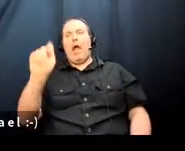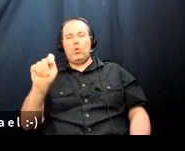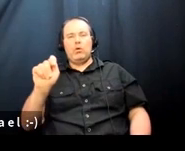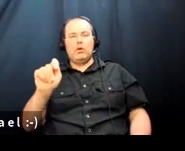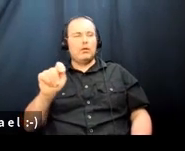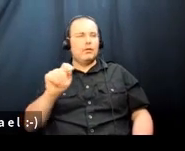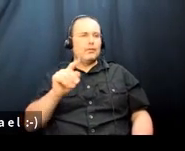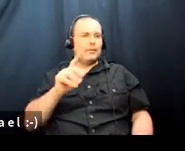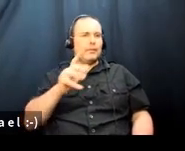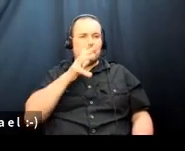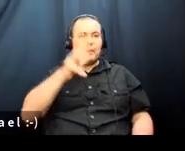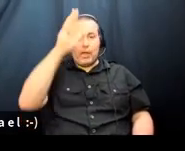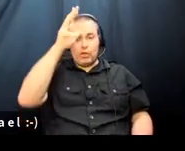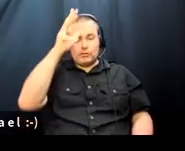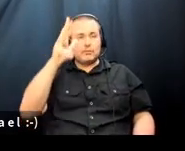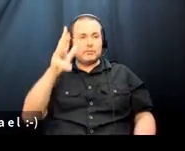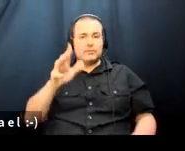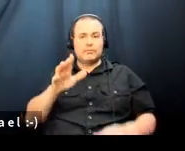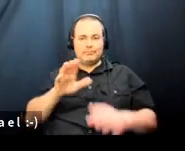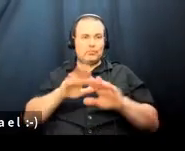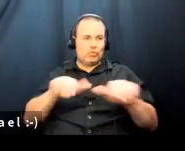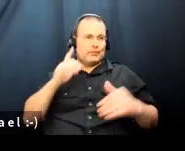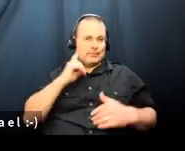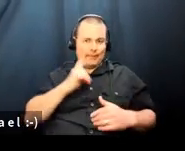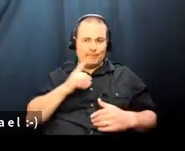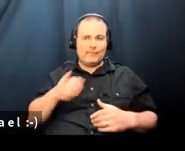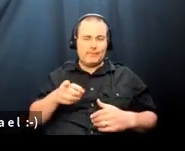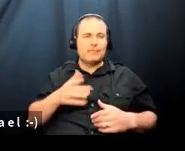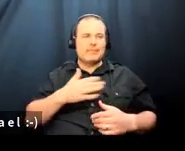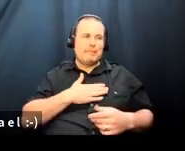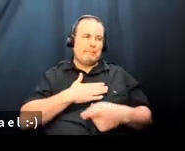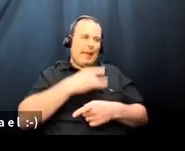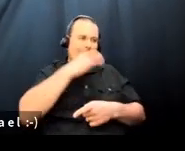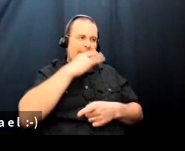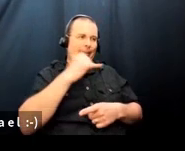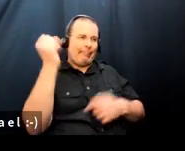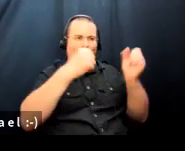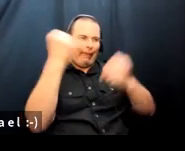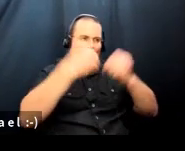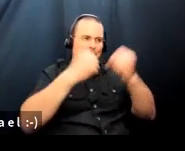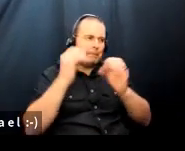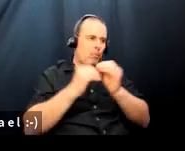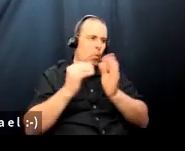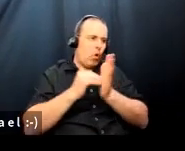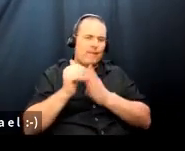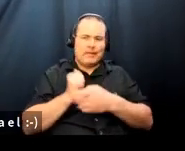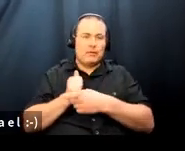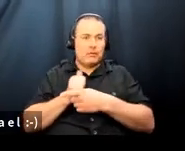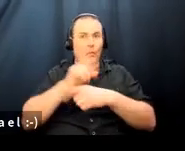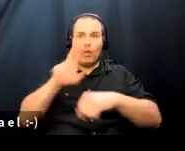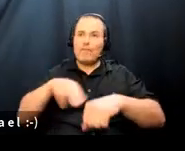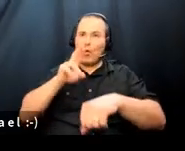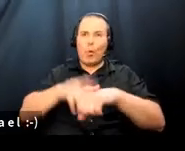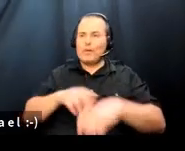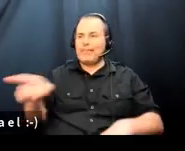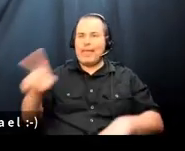more than their brothers and sisters did. Of course, they can't yell across the room to get